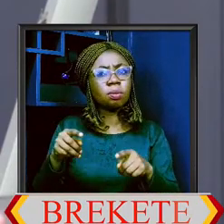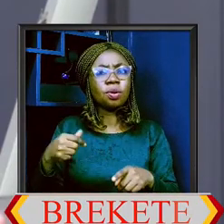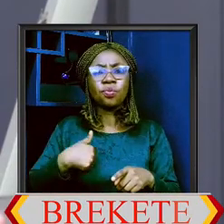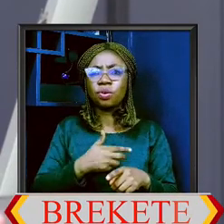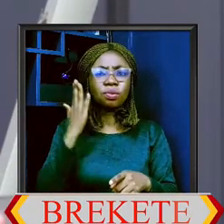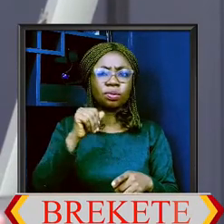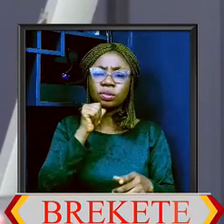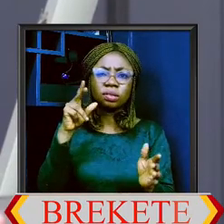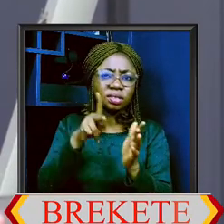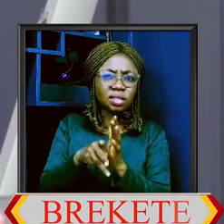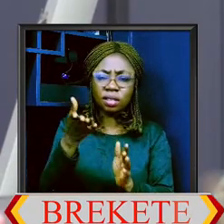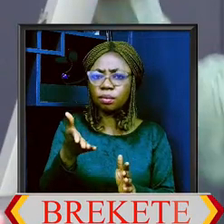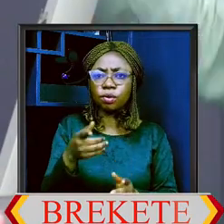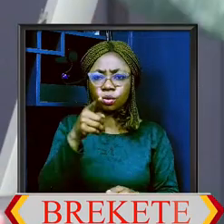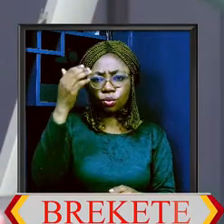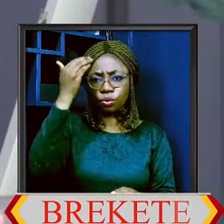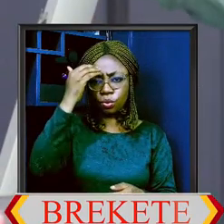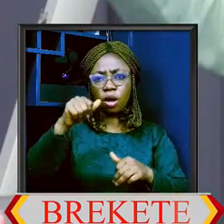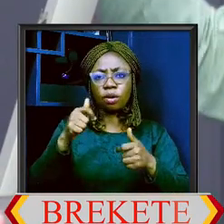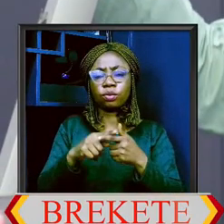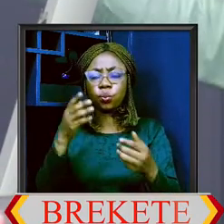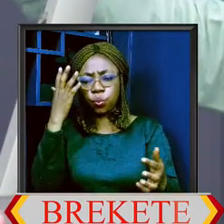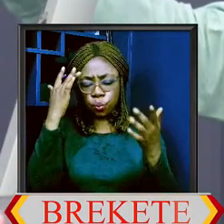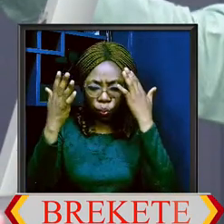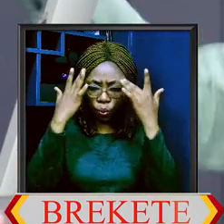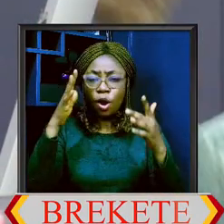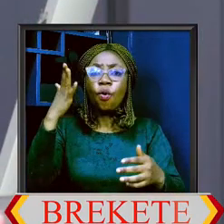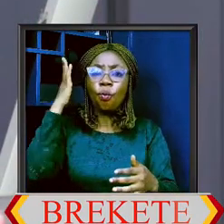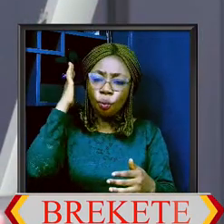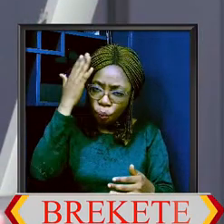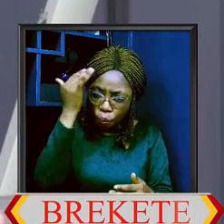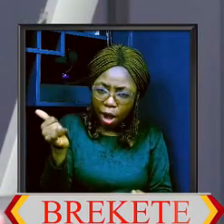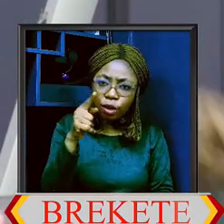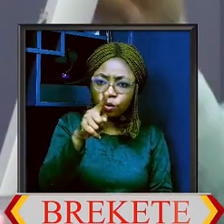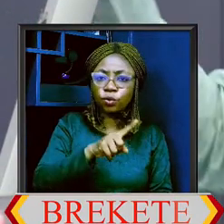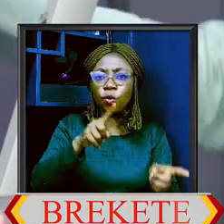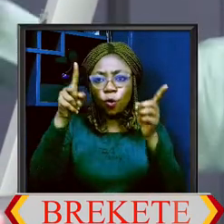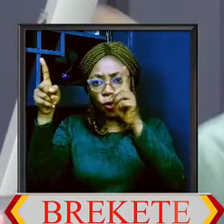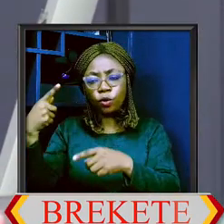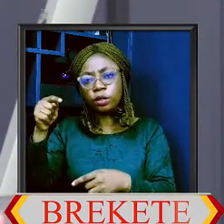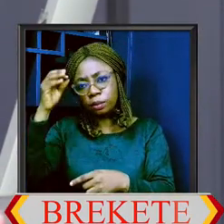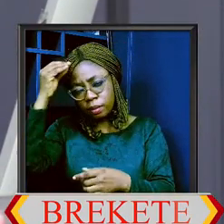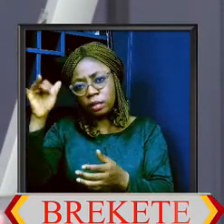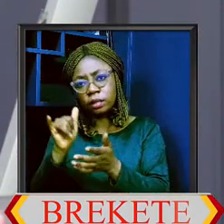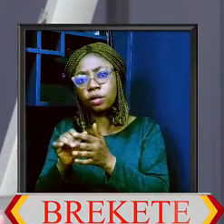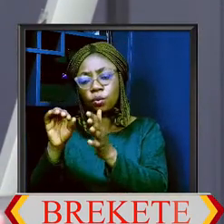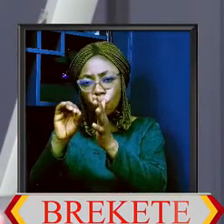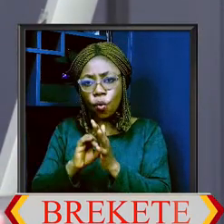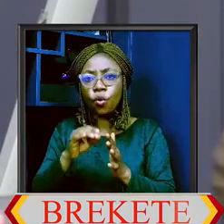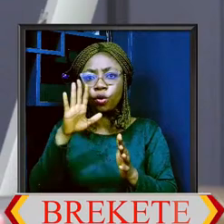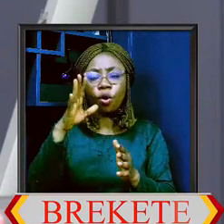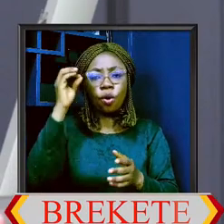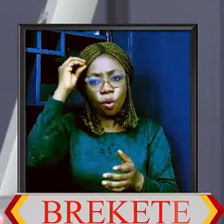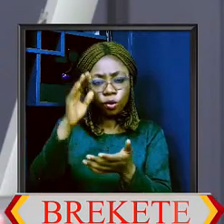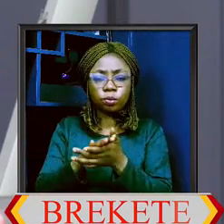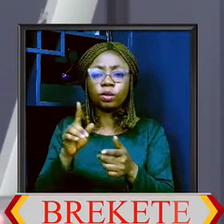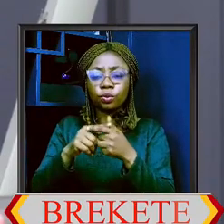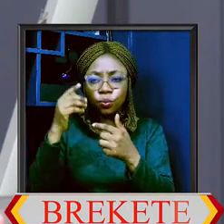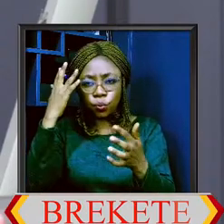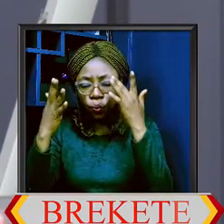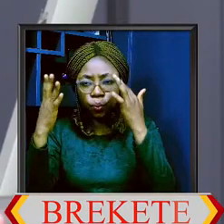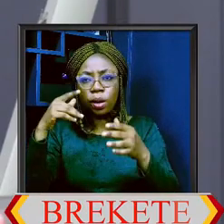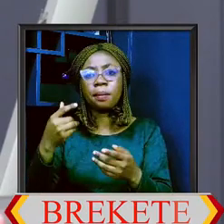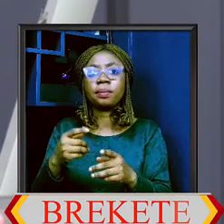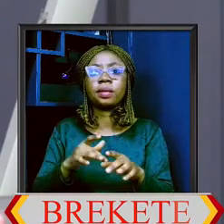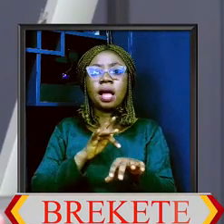him you shall be worried like this why you not go the man where they hold your husband go worry I'm like this in the very early in